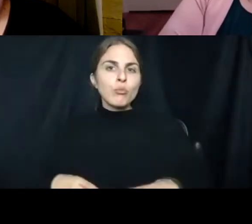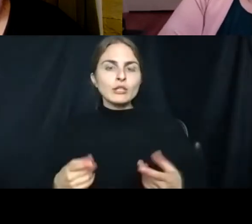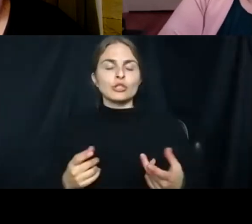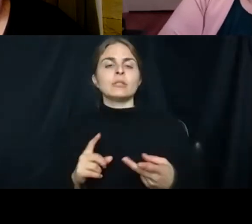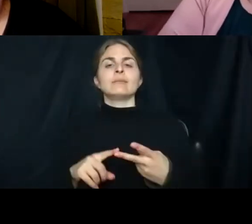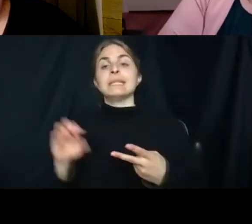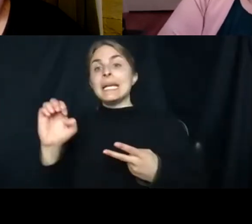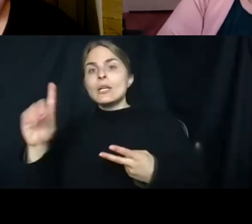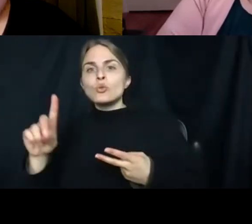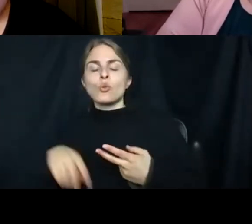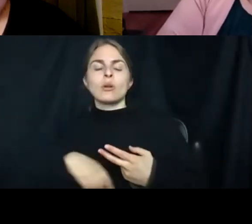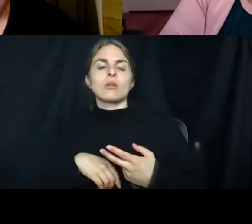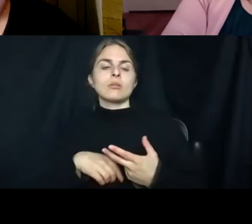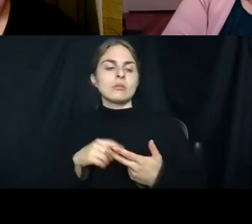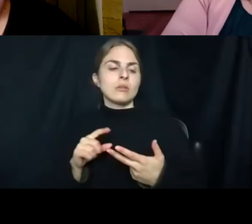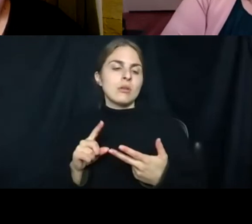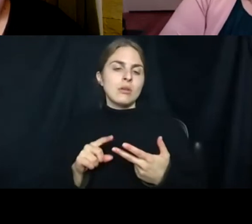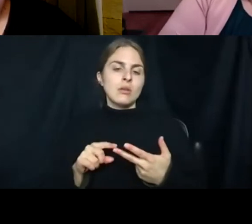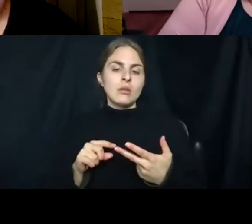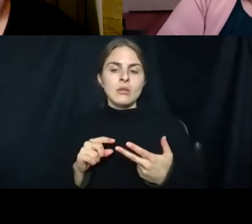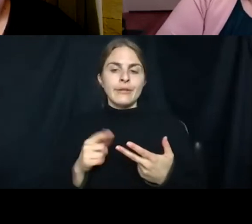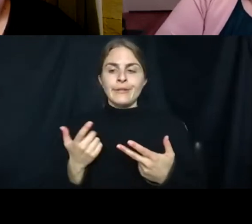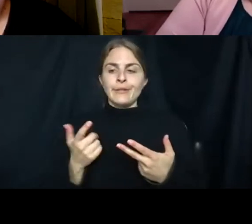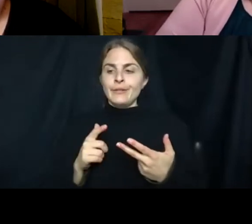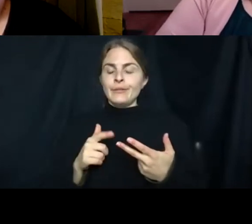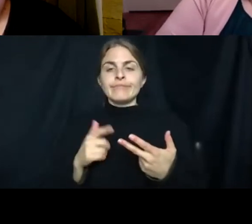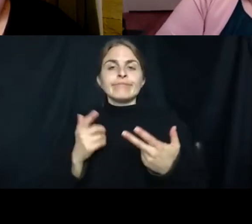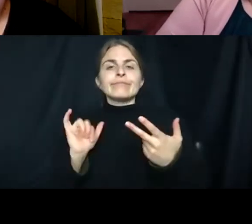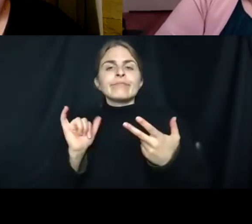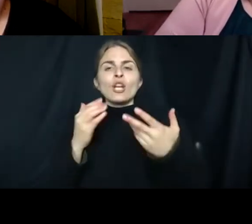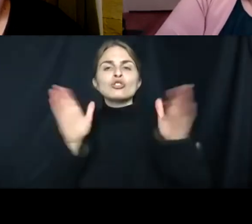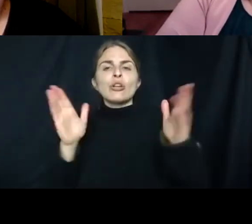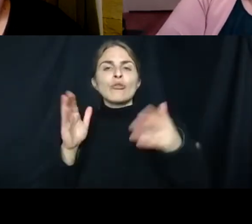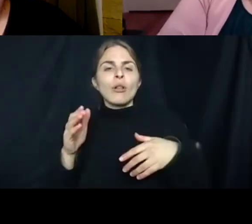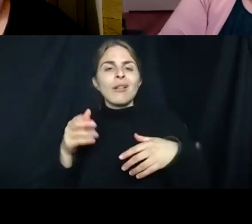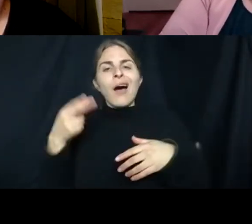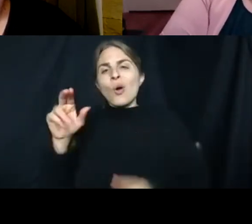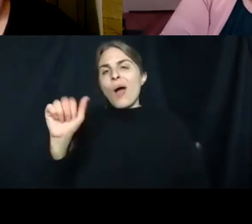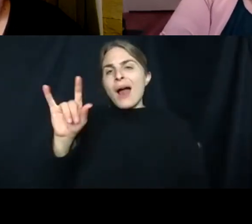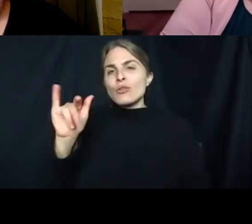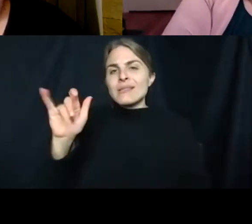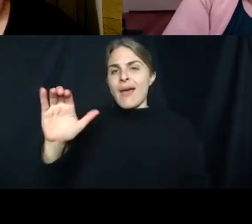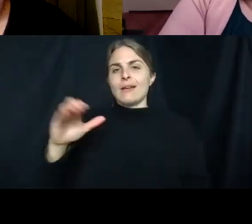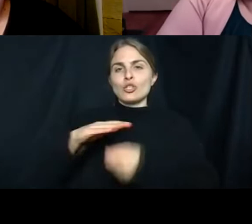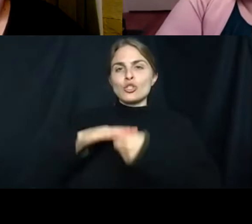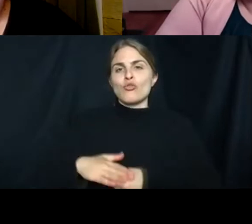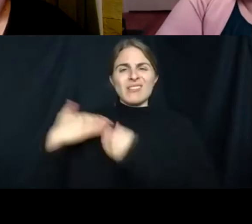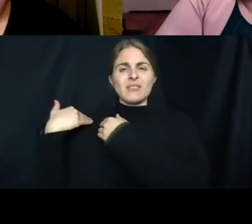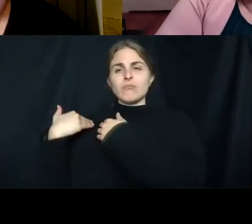eating disorders, things like just general higher allostatic stress load, difficulties